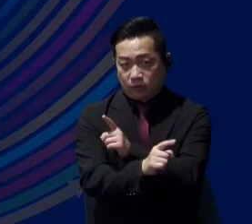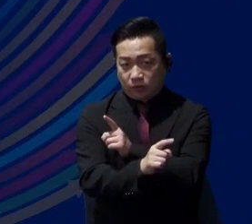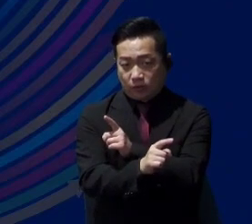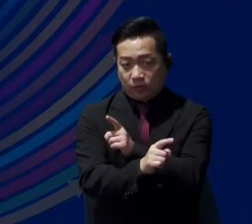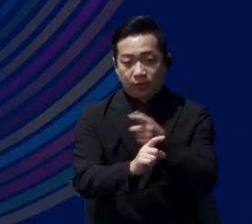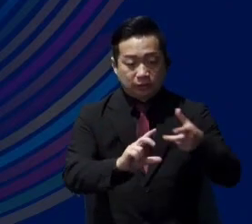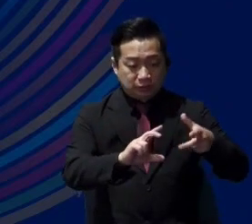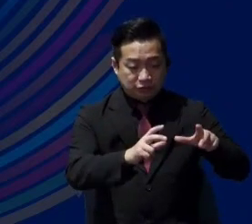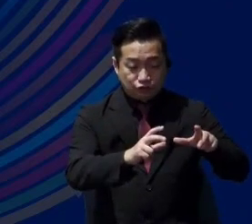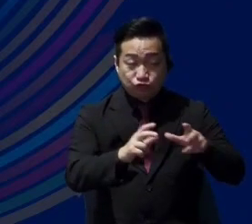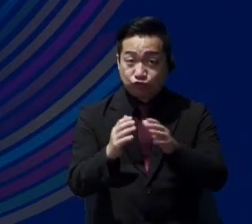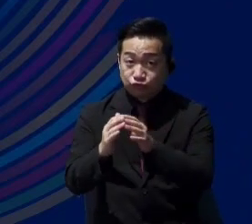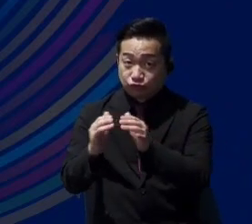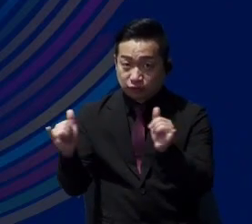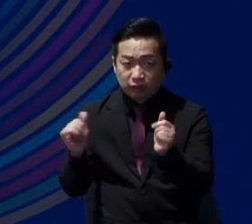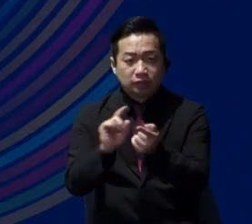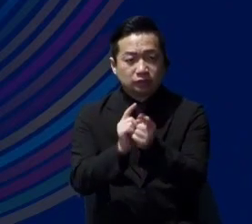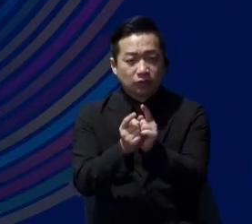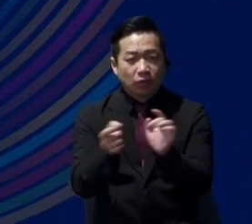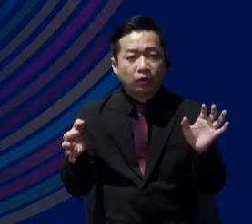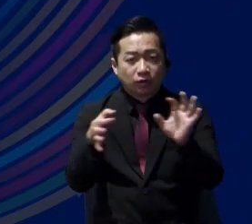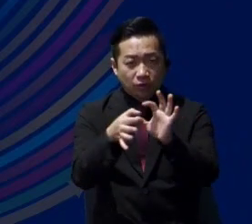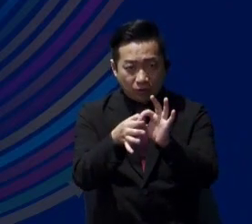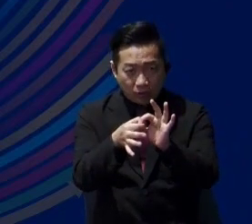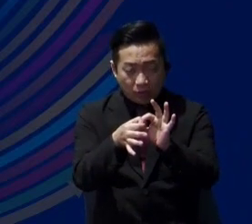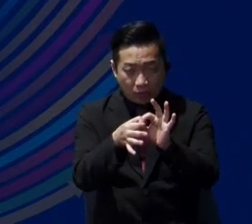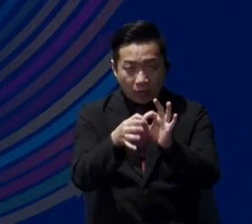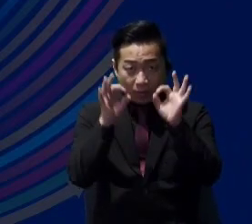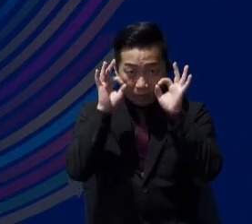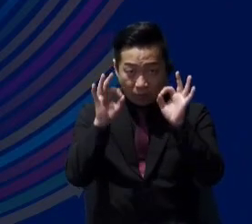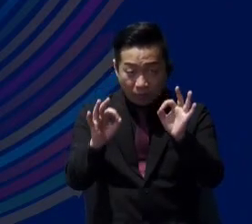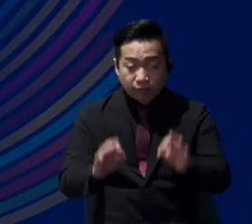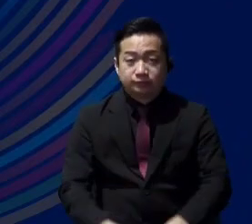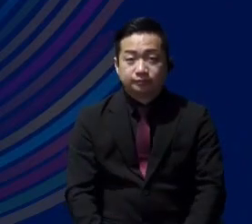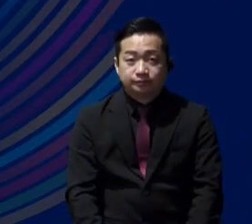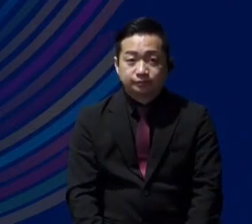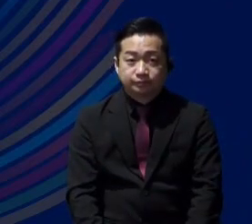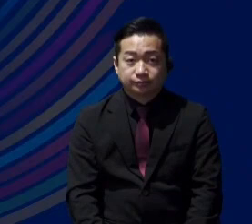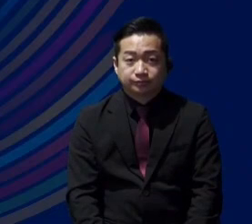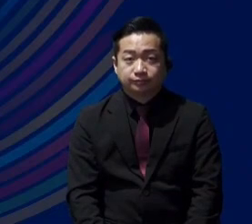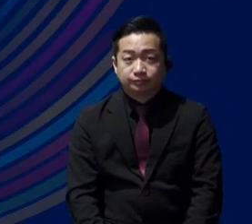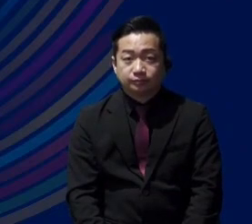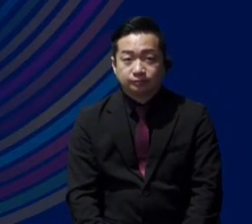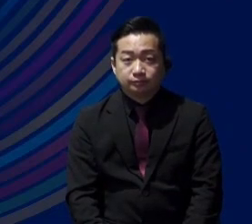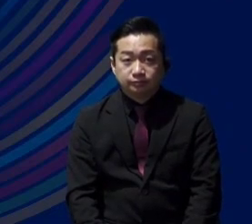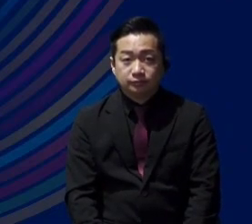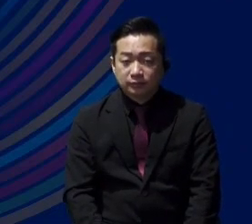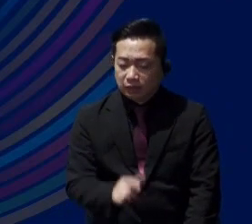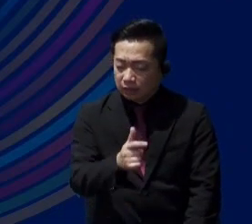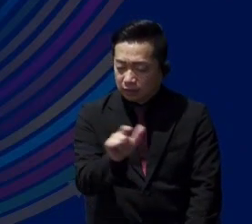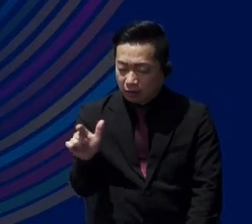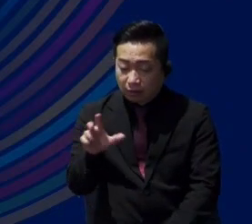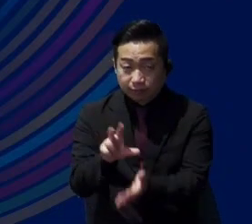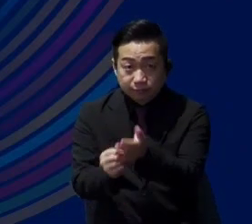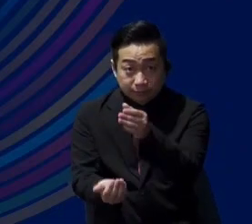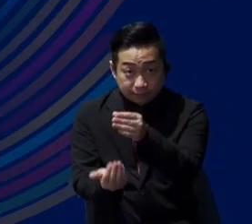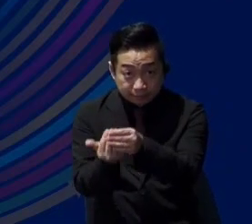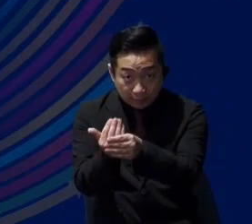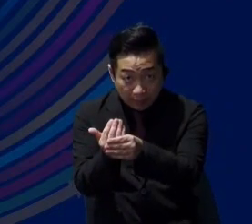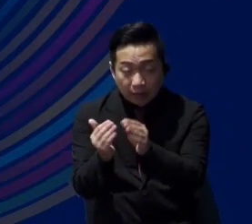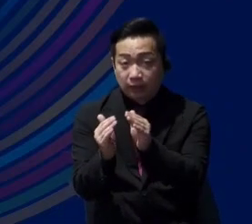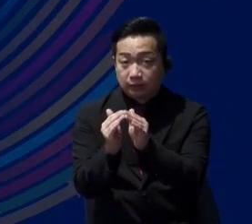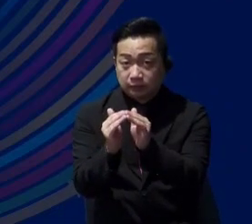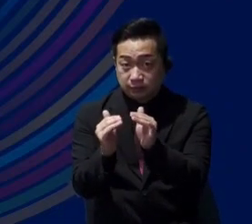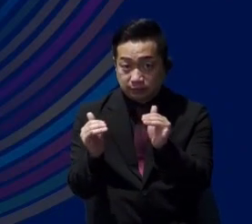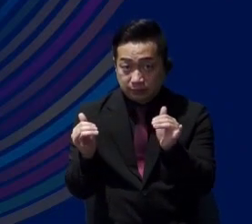planet and the growing anthropogenic nature of disasters that will impact our health and our survival. So